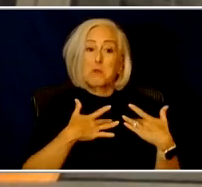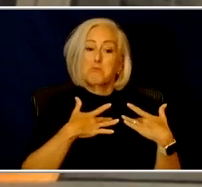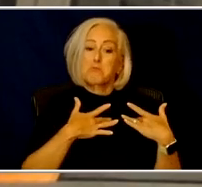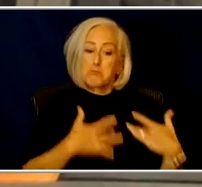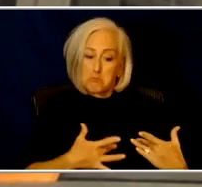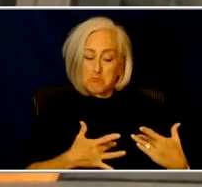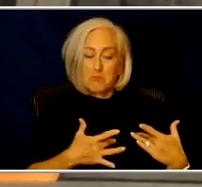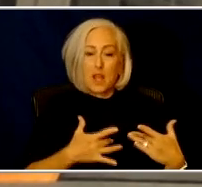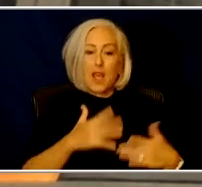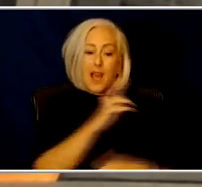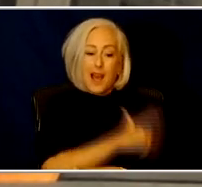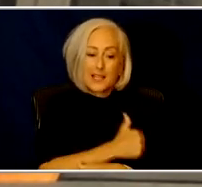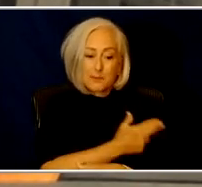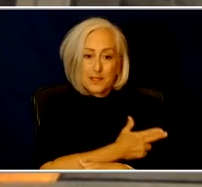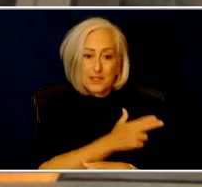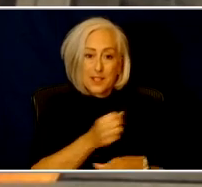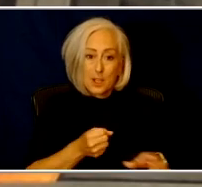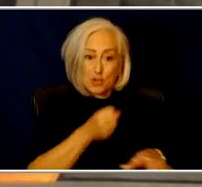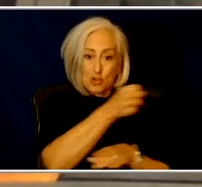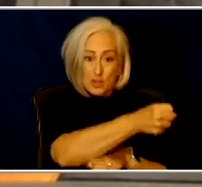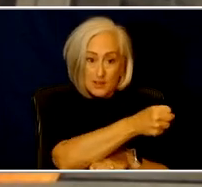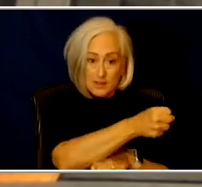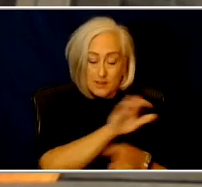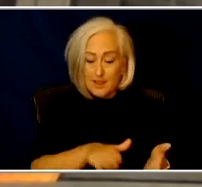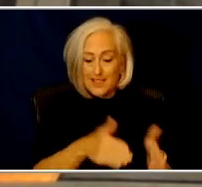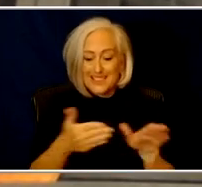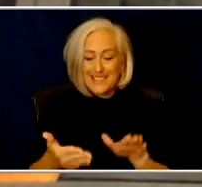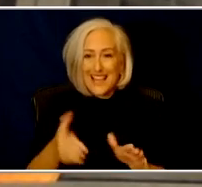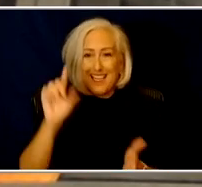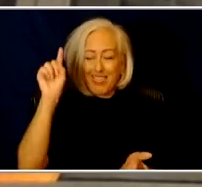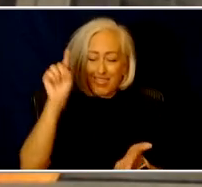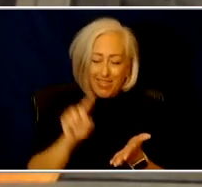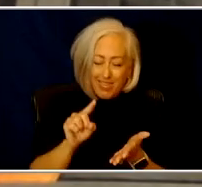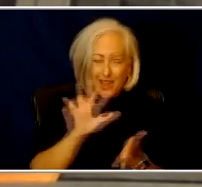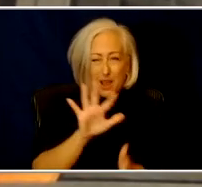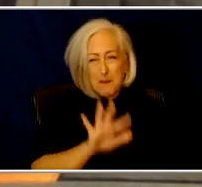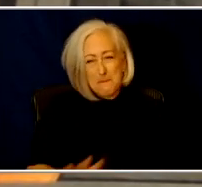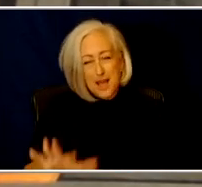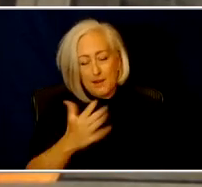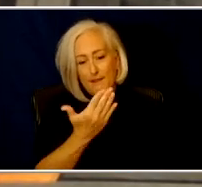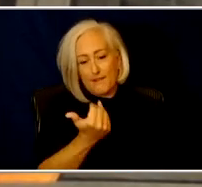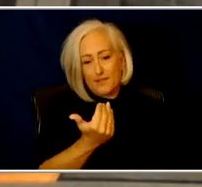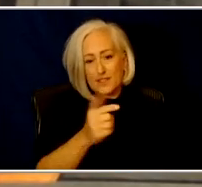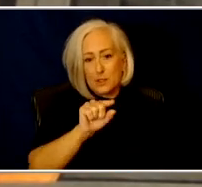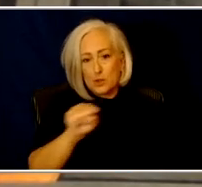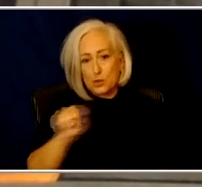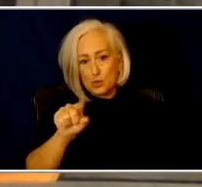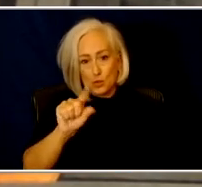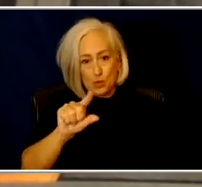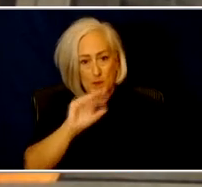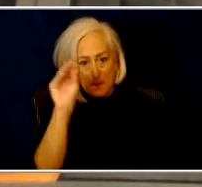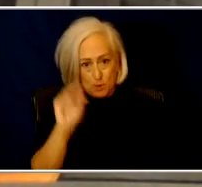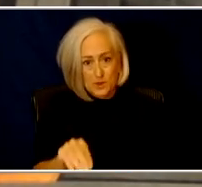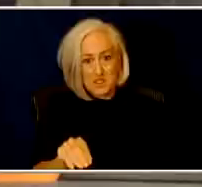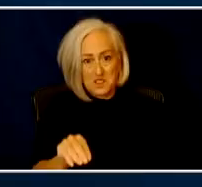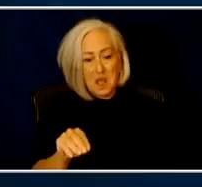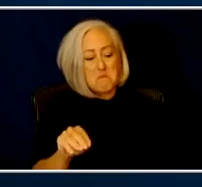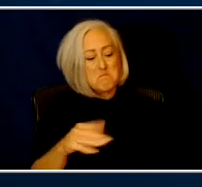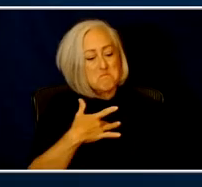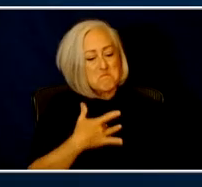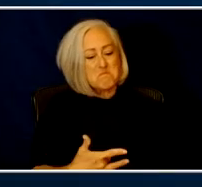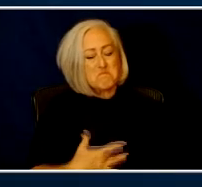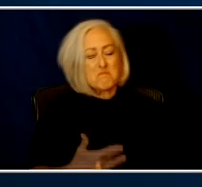hospitalizations, deaths, et cetera, are down about 15 to 20% overall.